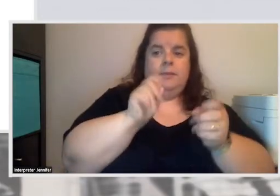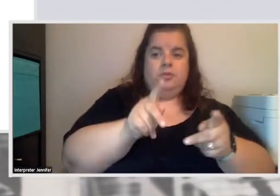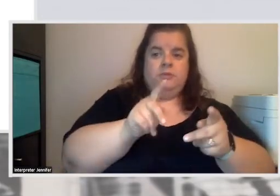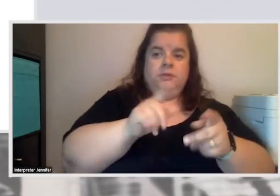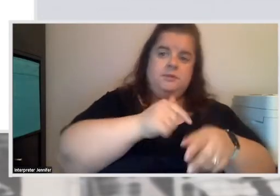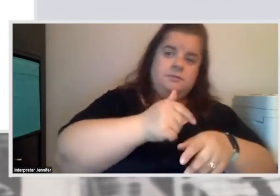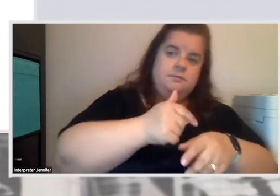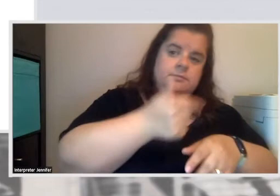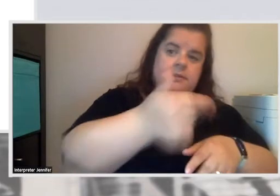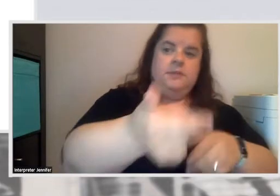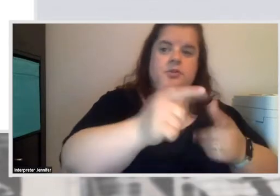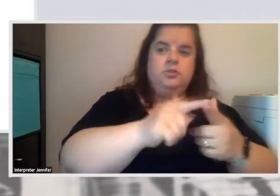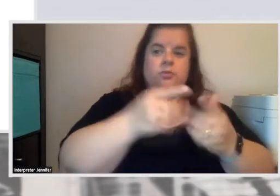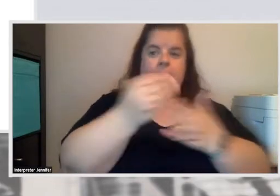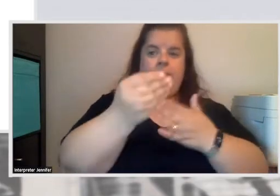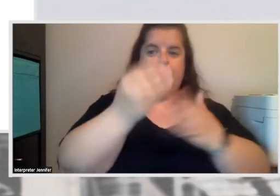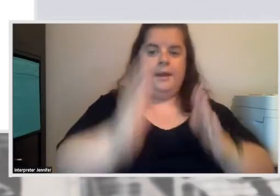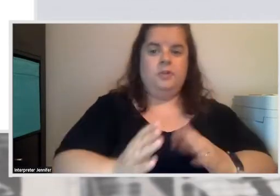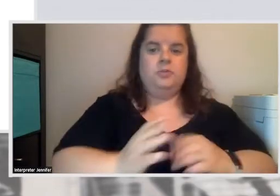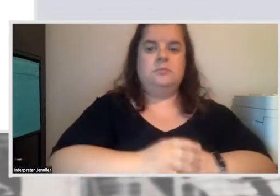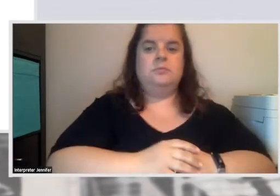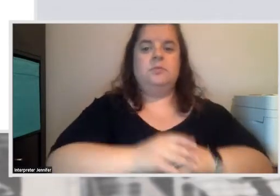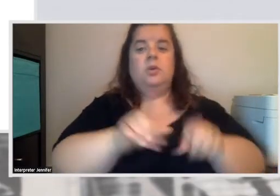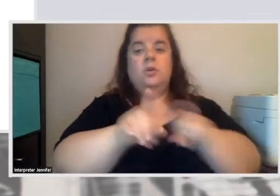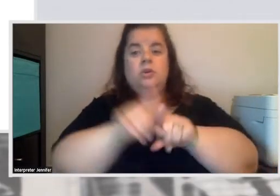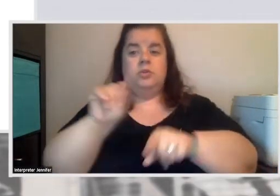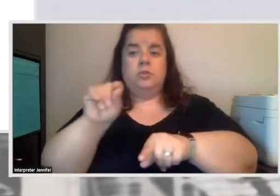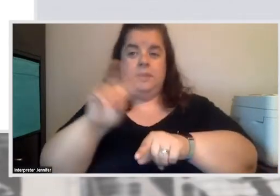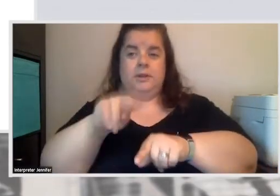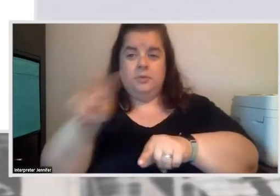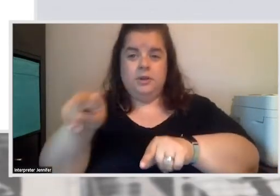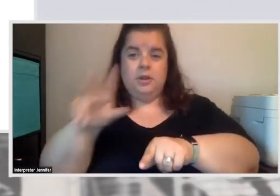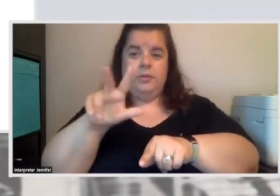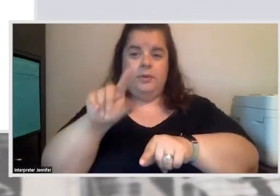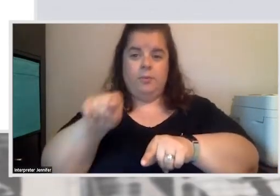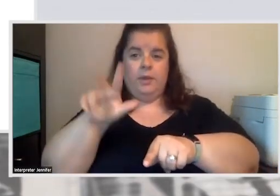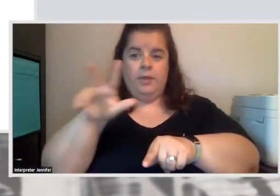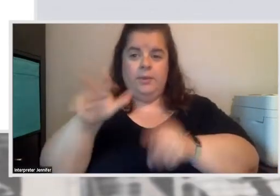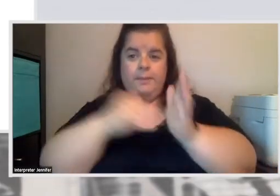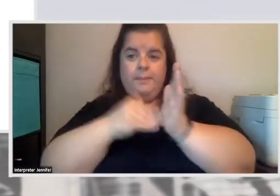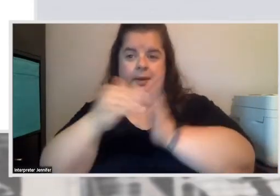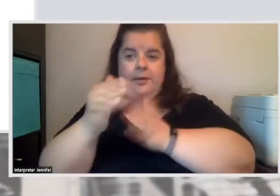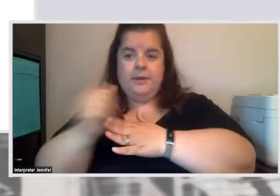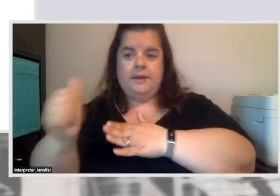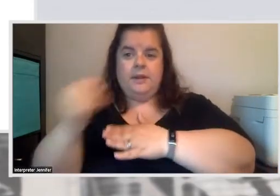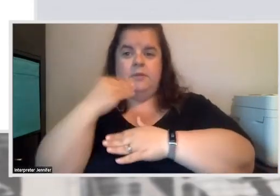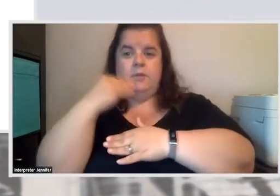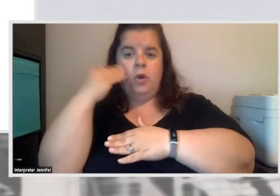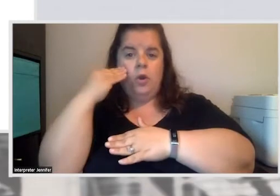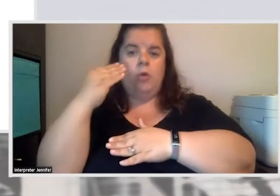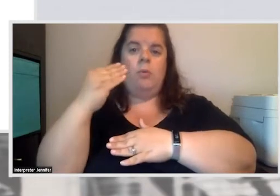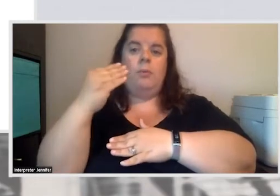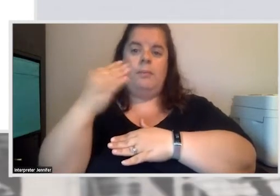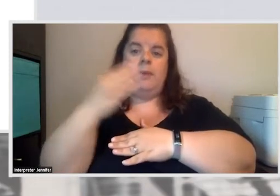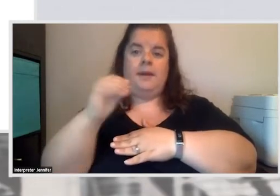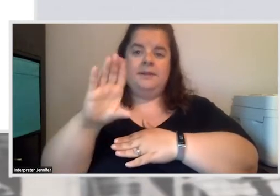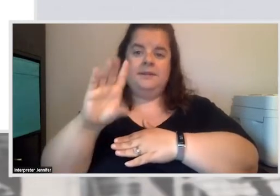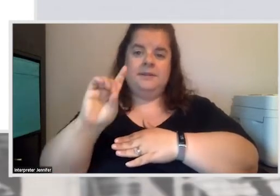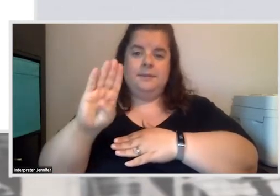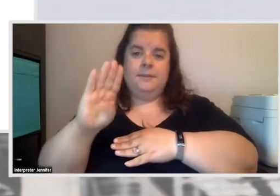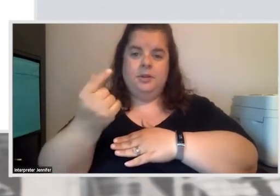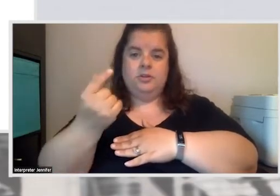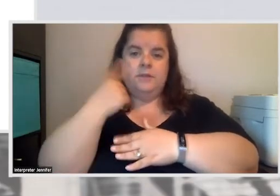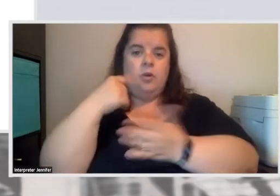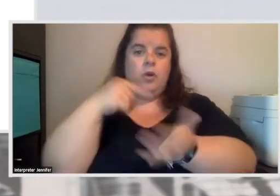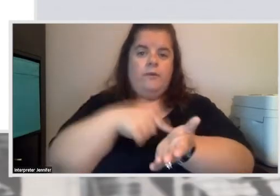well. And then similarly, in 2022, about $3.3 million of home and CDBG were budgeted for affordable